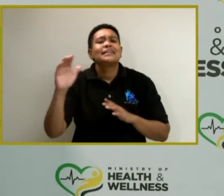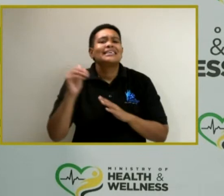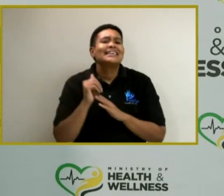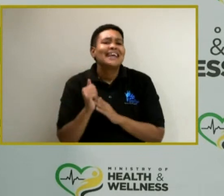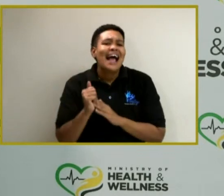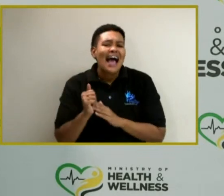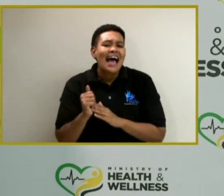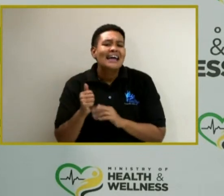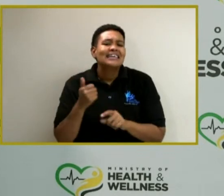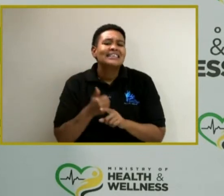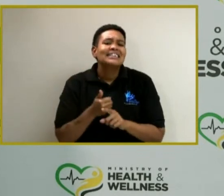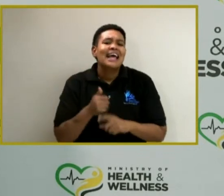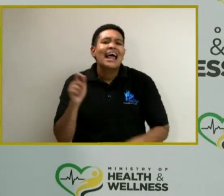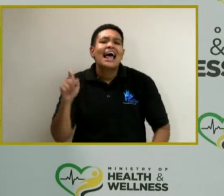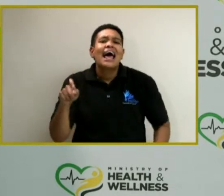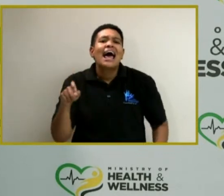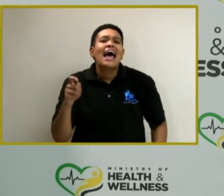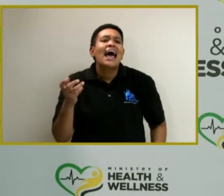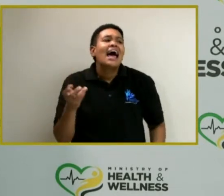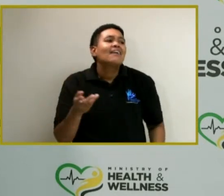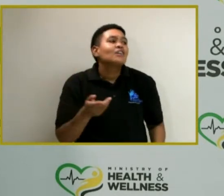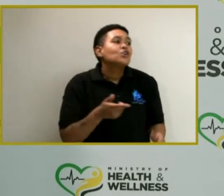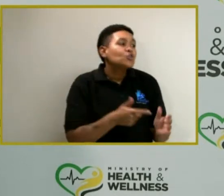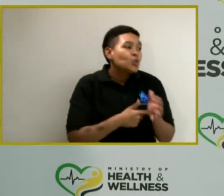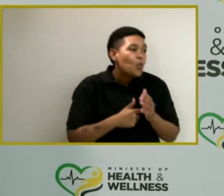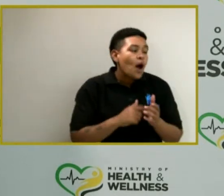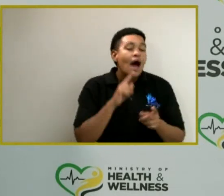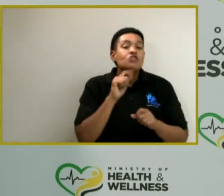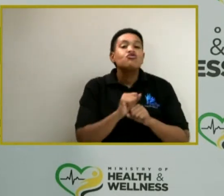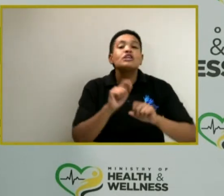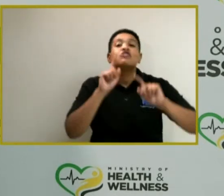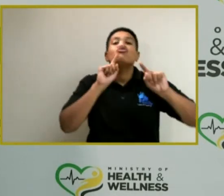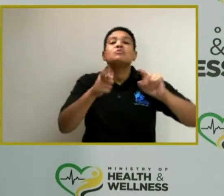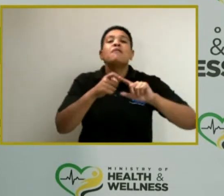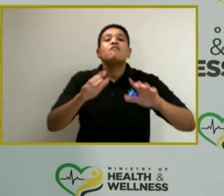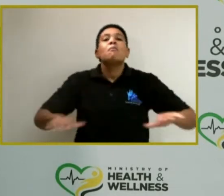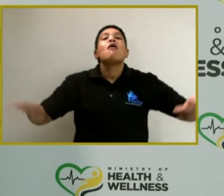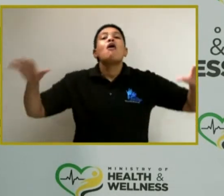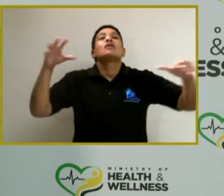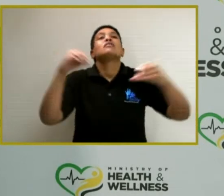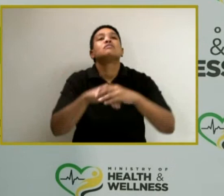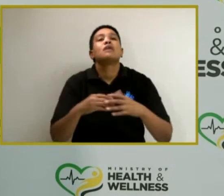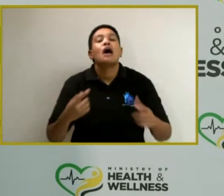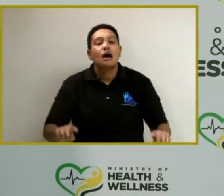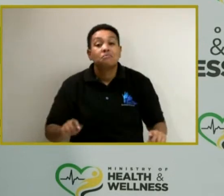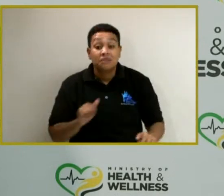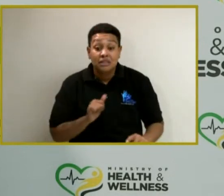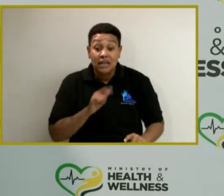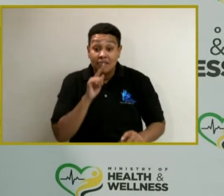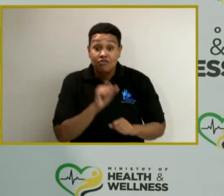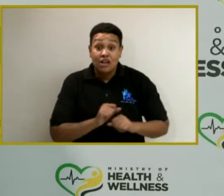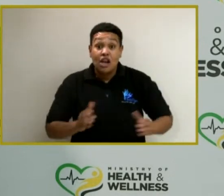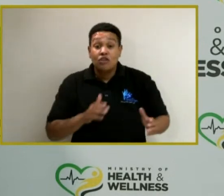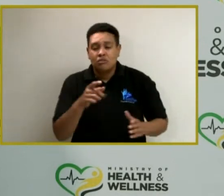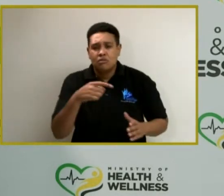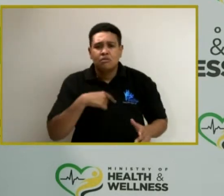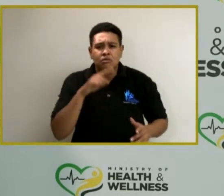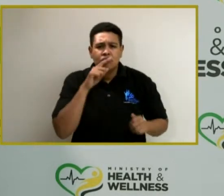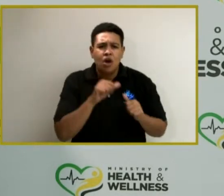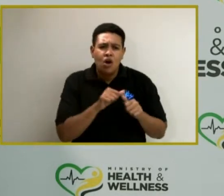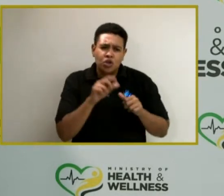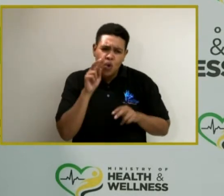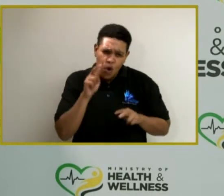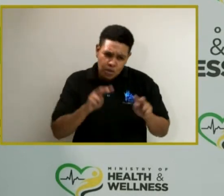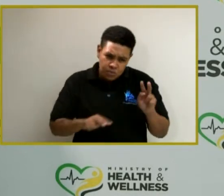that has to and requires a response from all of us. So I encourage us to continue to